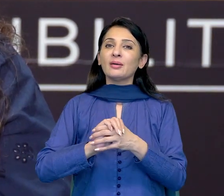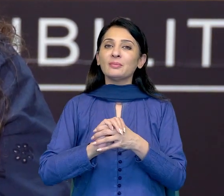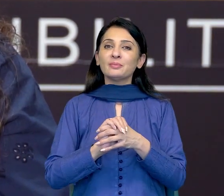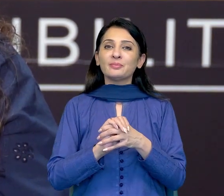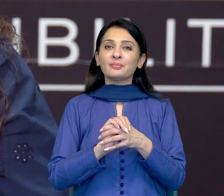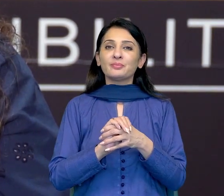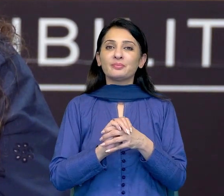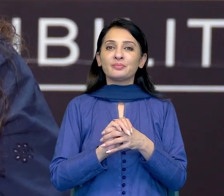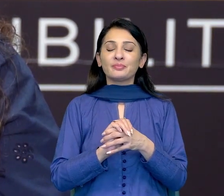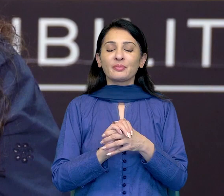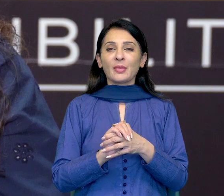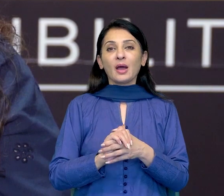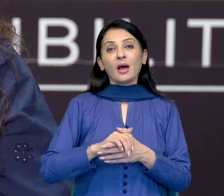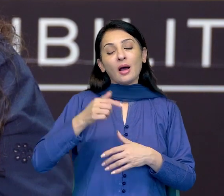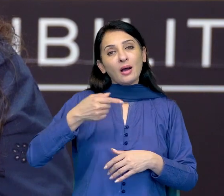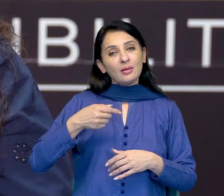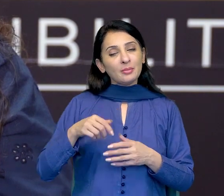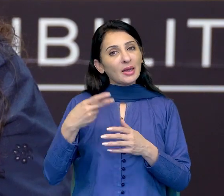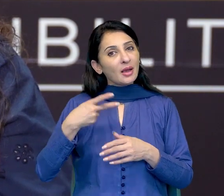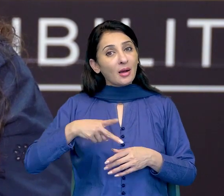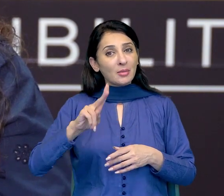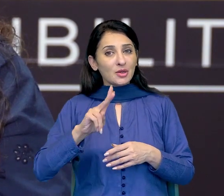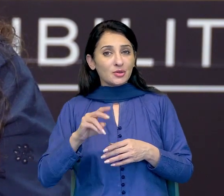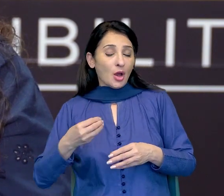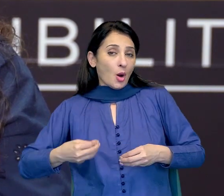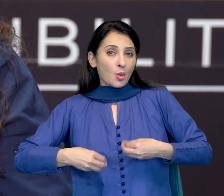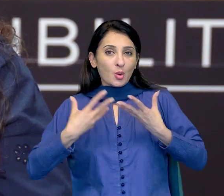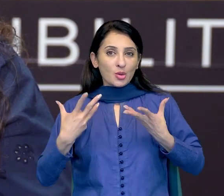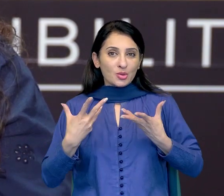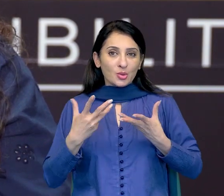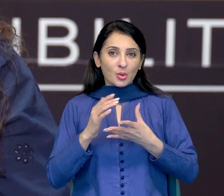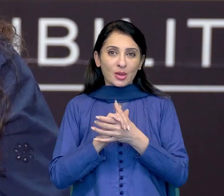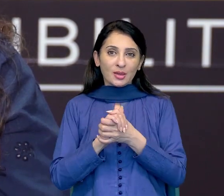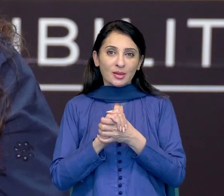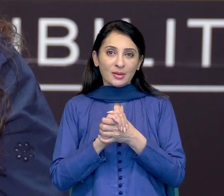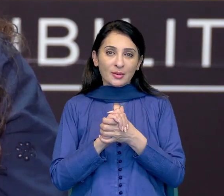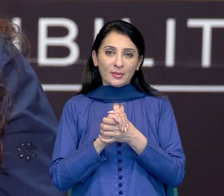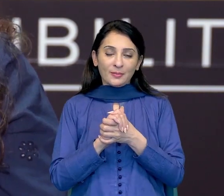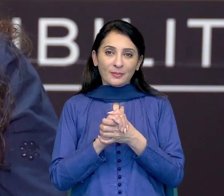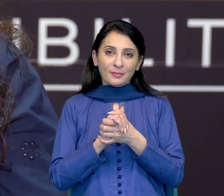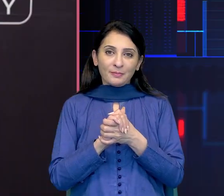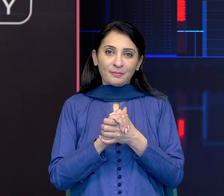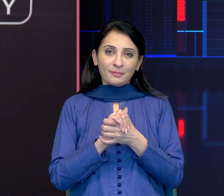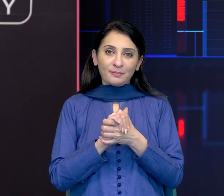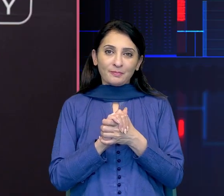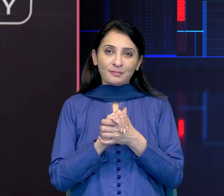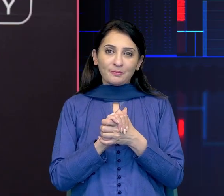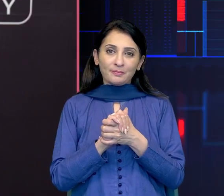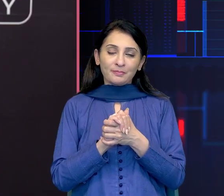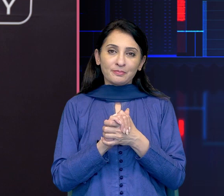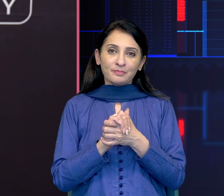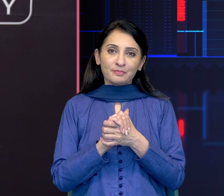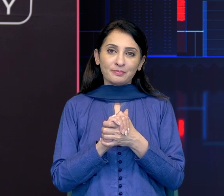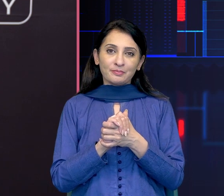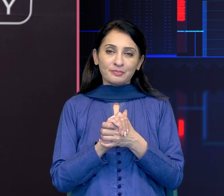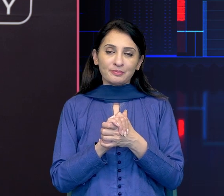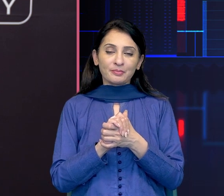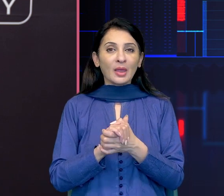I always never enjoyed to be in a very